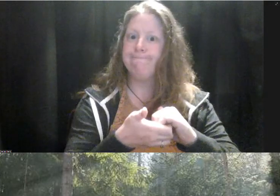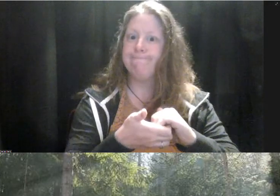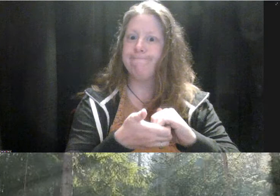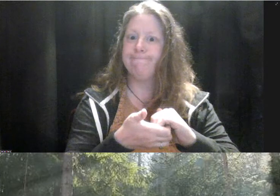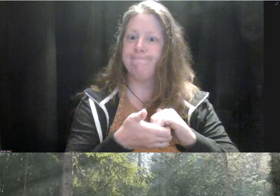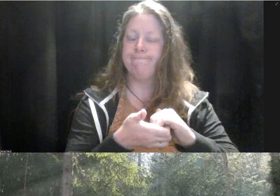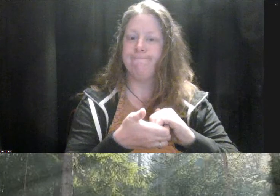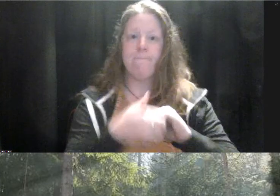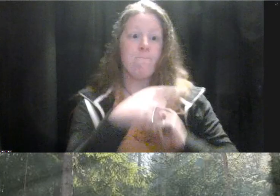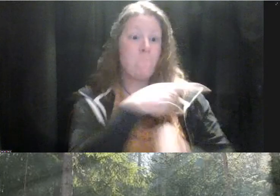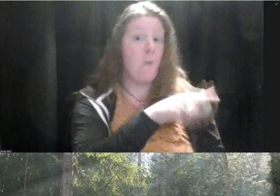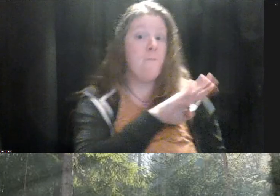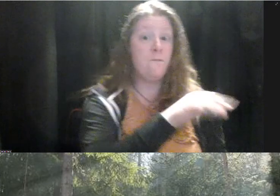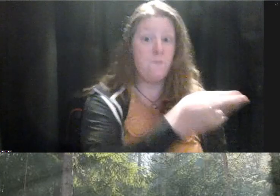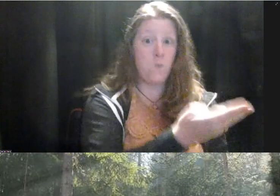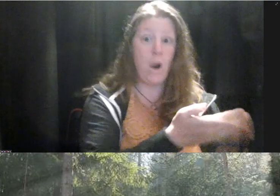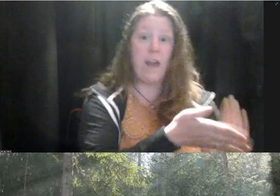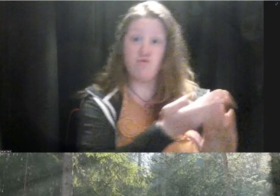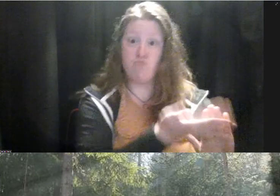together and collaborate.